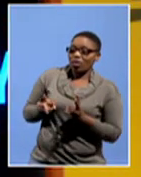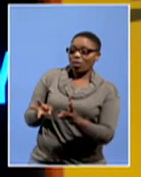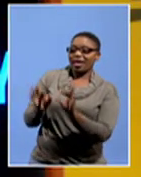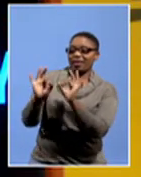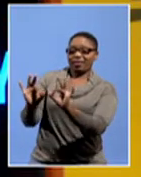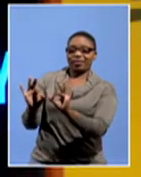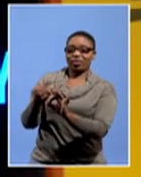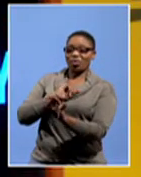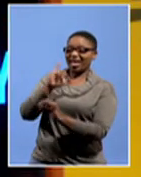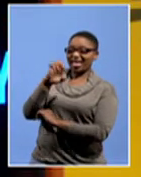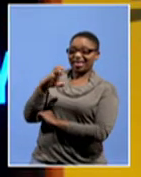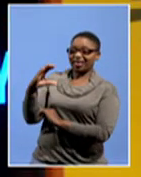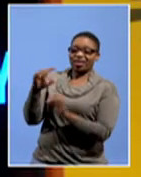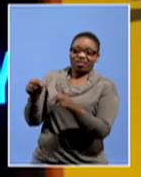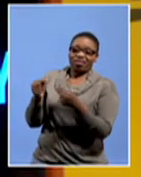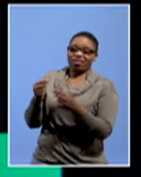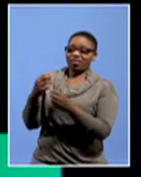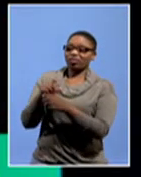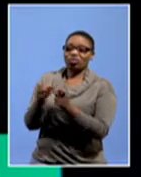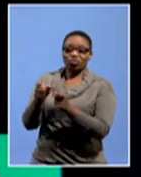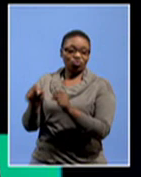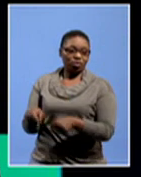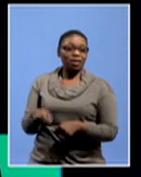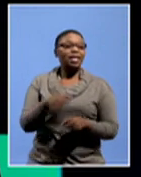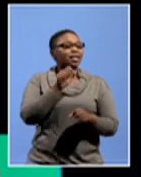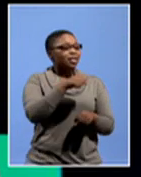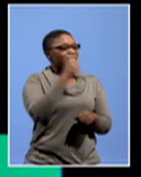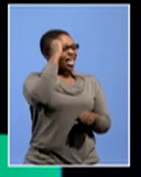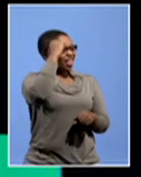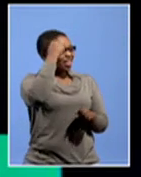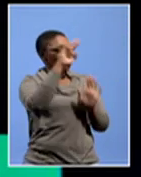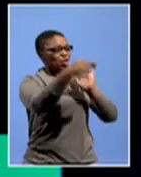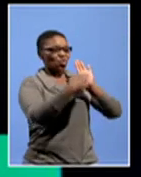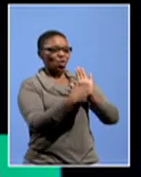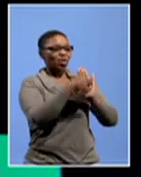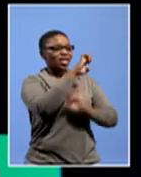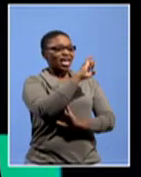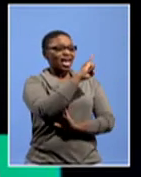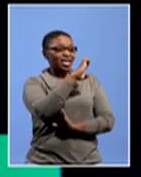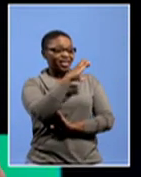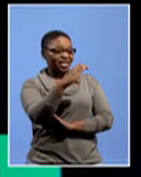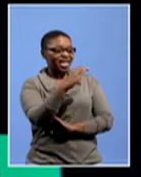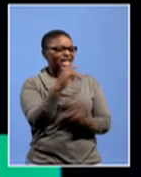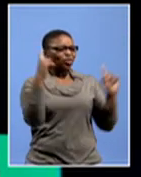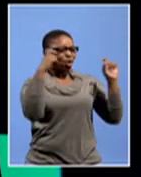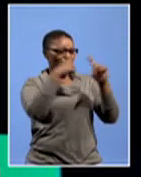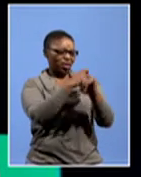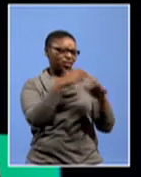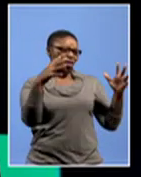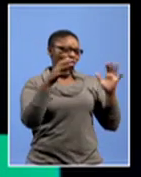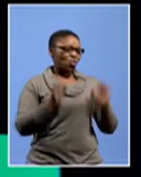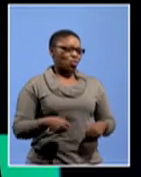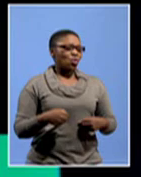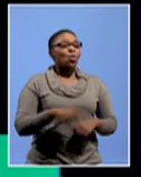a body like the IEC could. Well, I think that the IEC's role is fairly complex, and as a general rule, if you look at the way they've tried